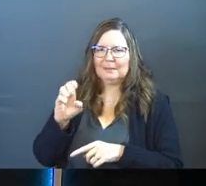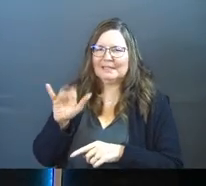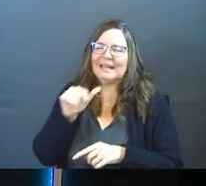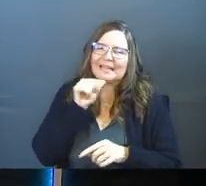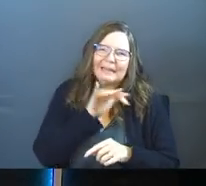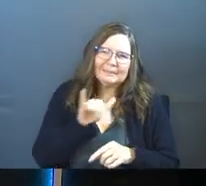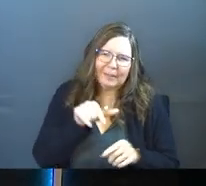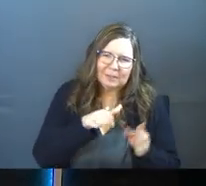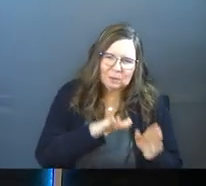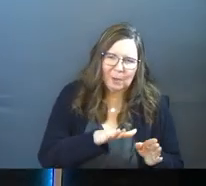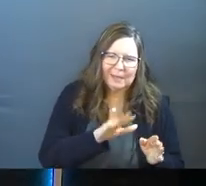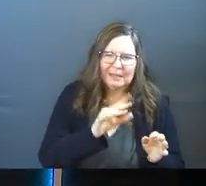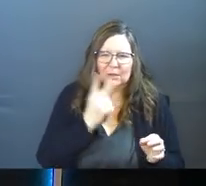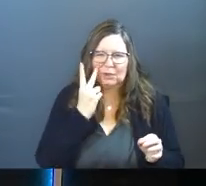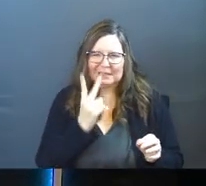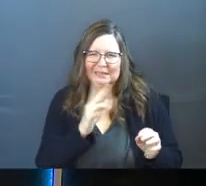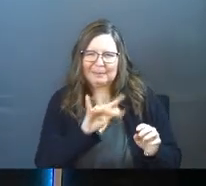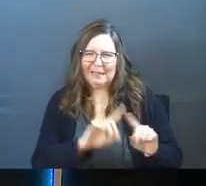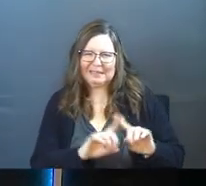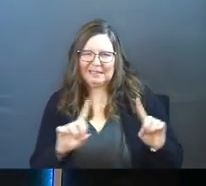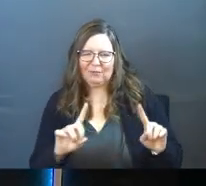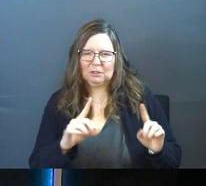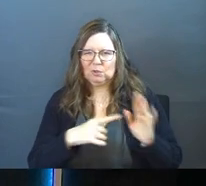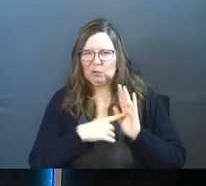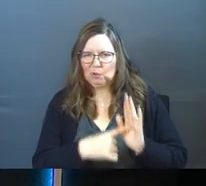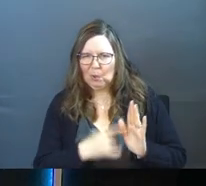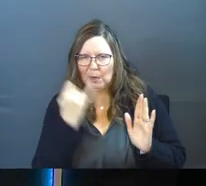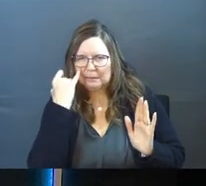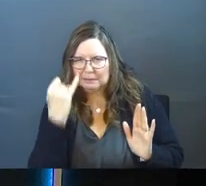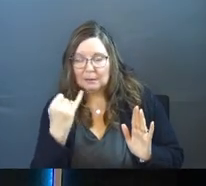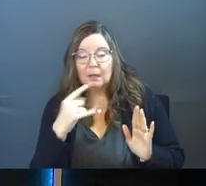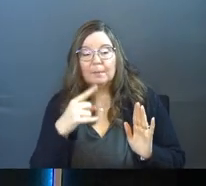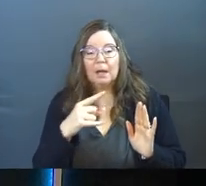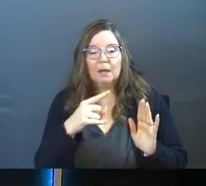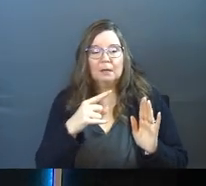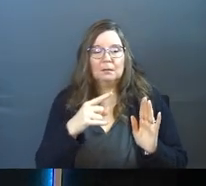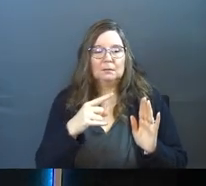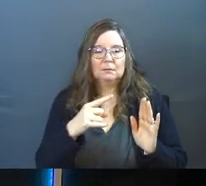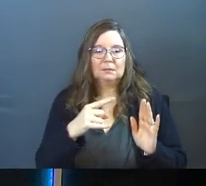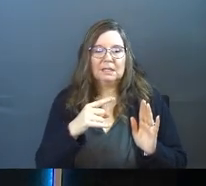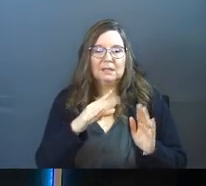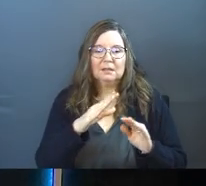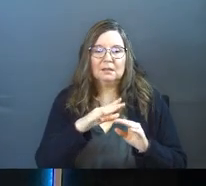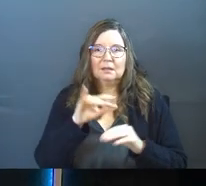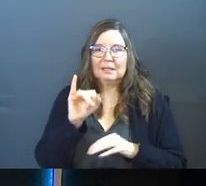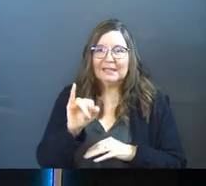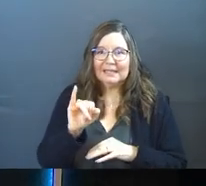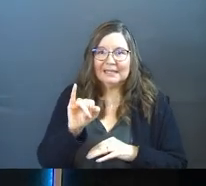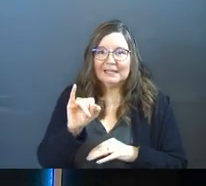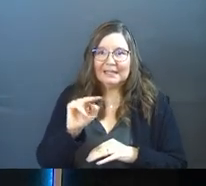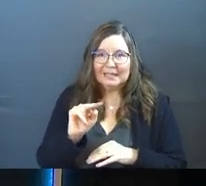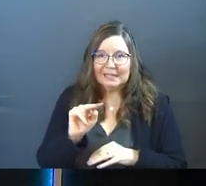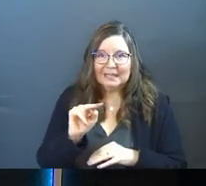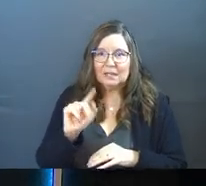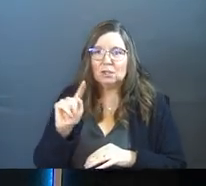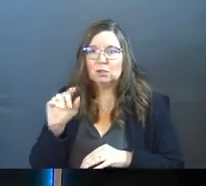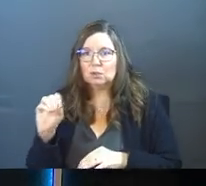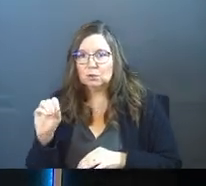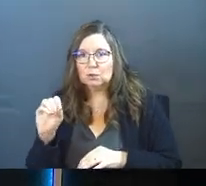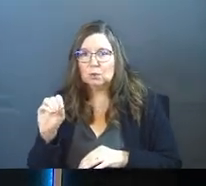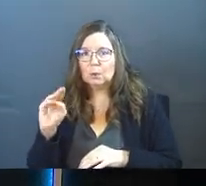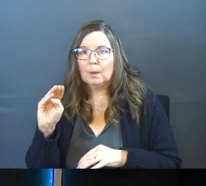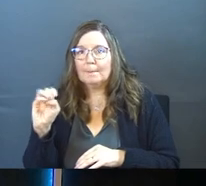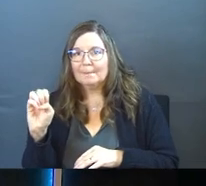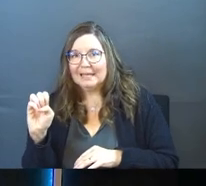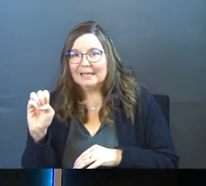this way, but go with me on this one. I think you'll see that it sticks. But like, slow down and speak it, right? Into me, see.